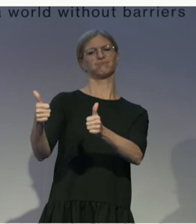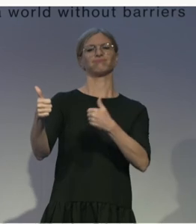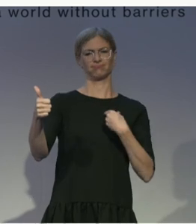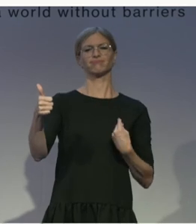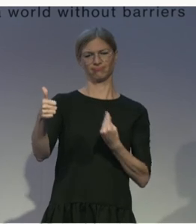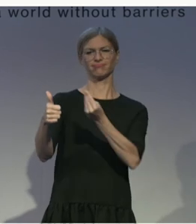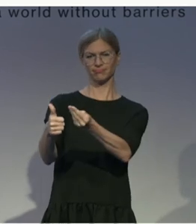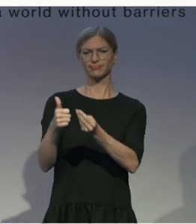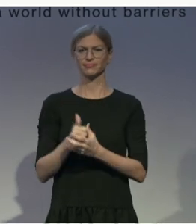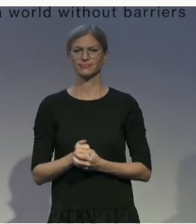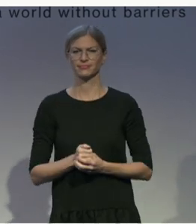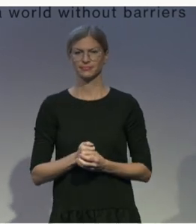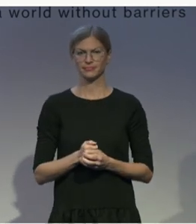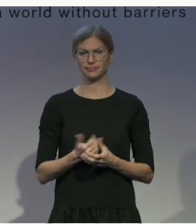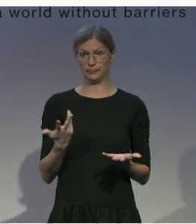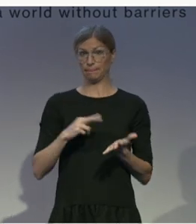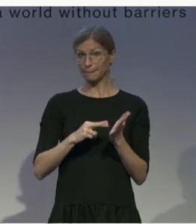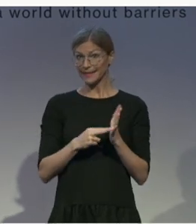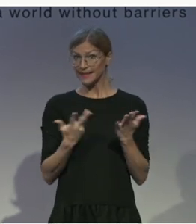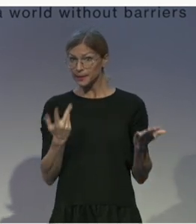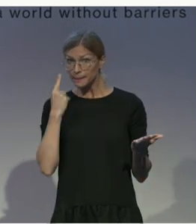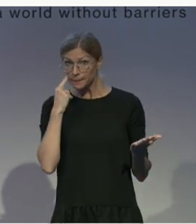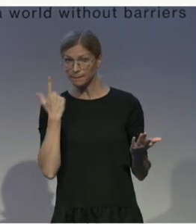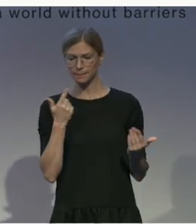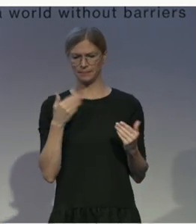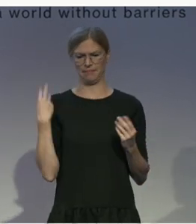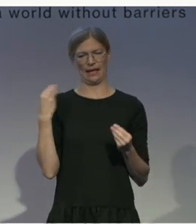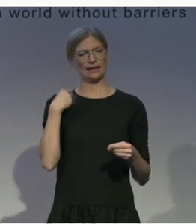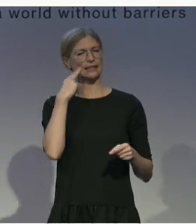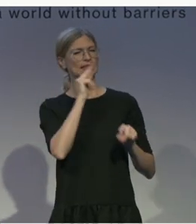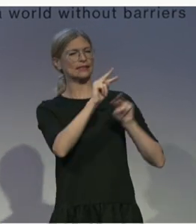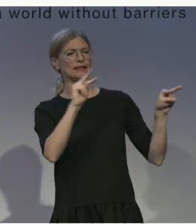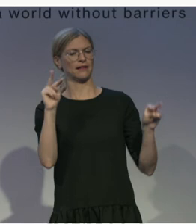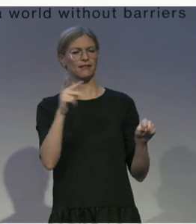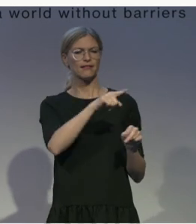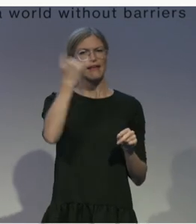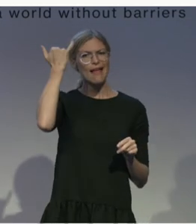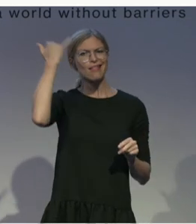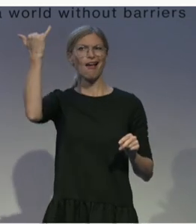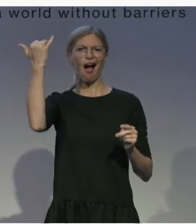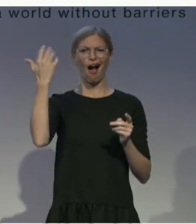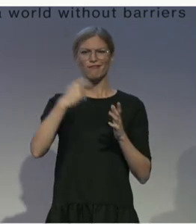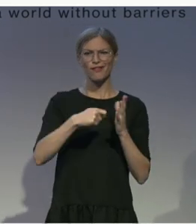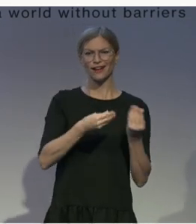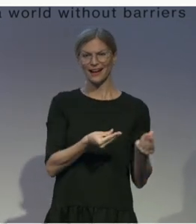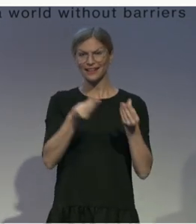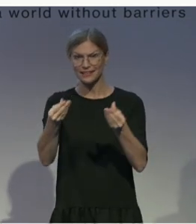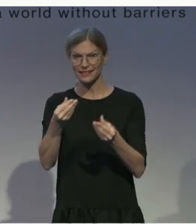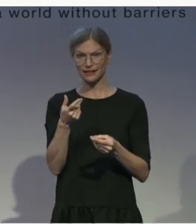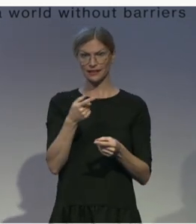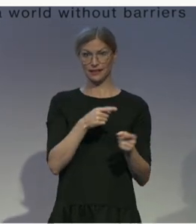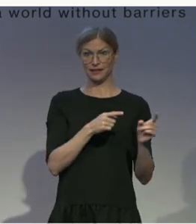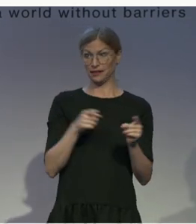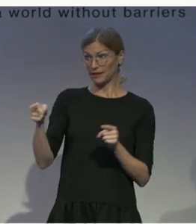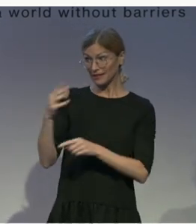capacities. And we have noticed that often when you suggest that let's include the disabled themselves here, they